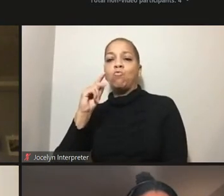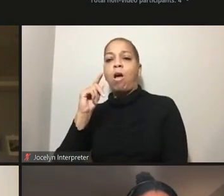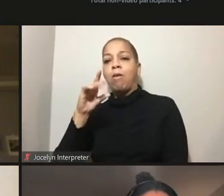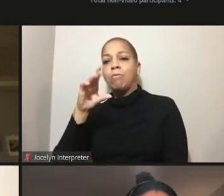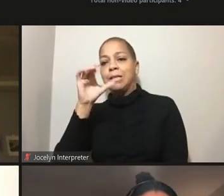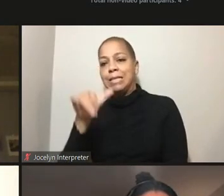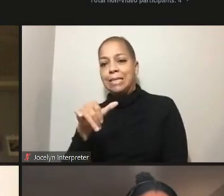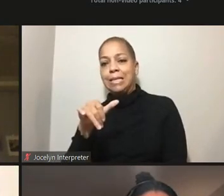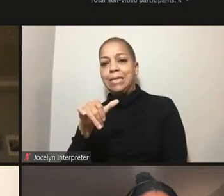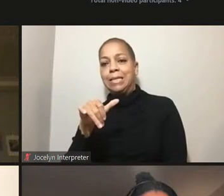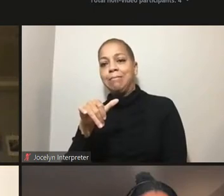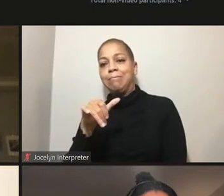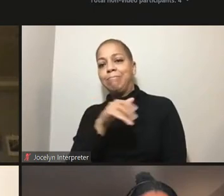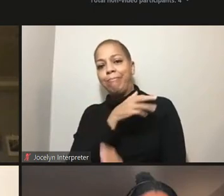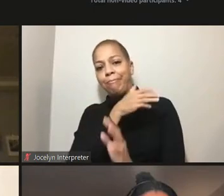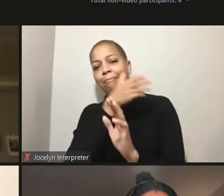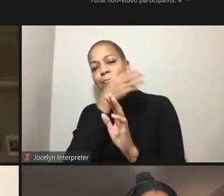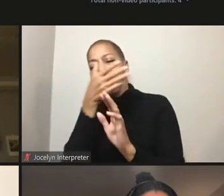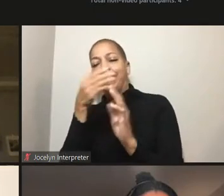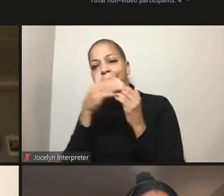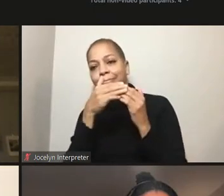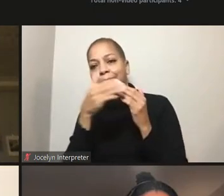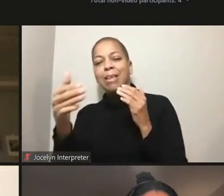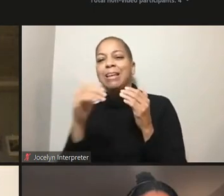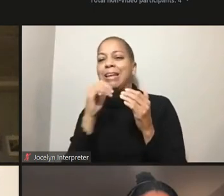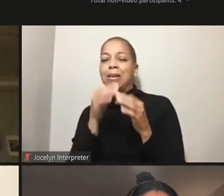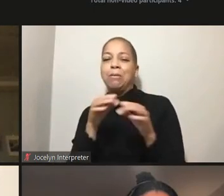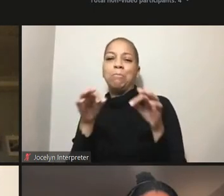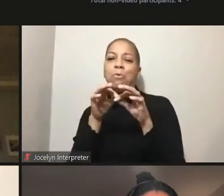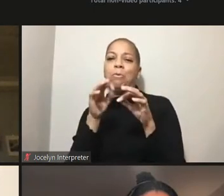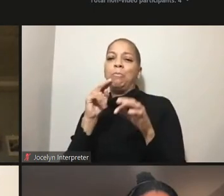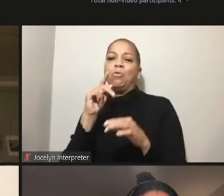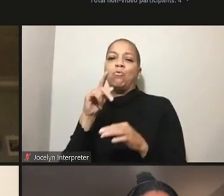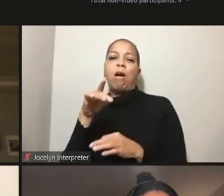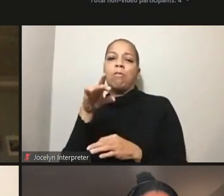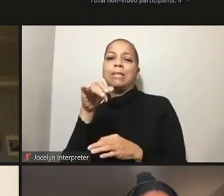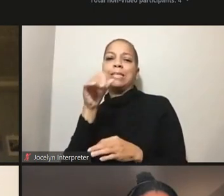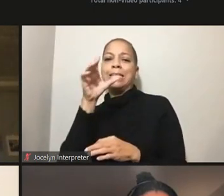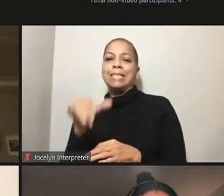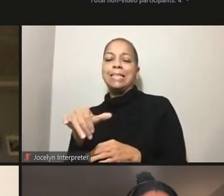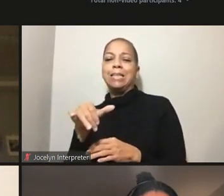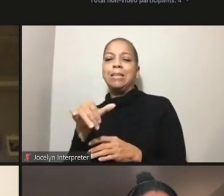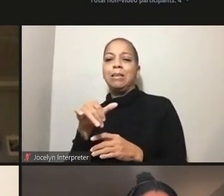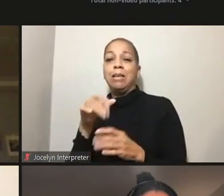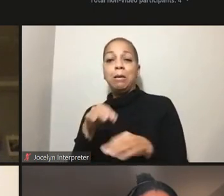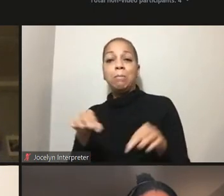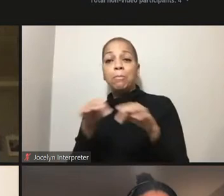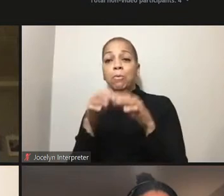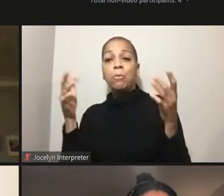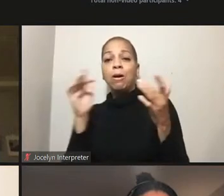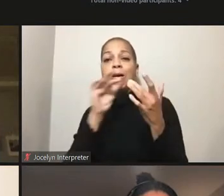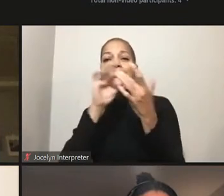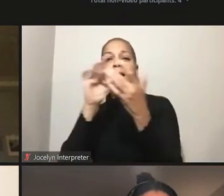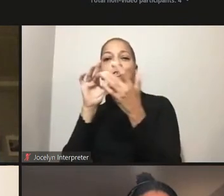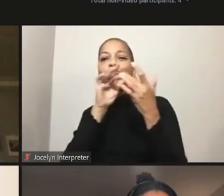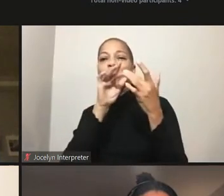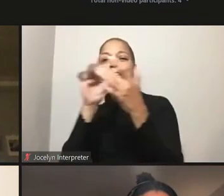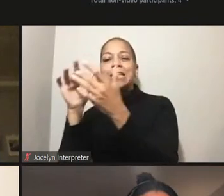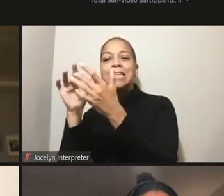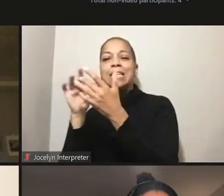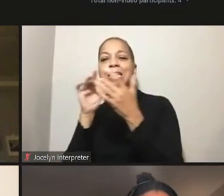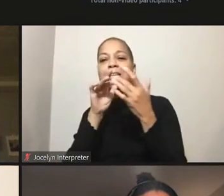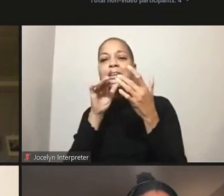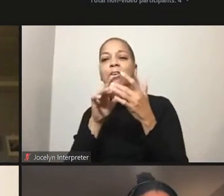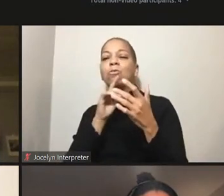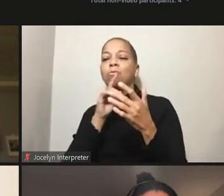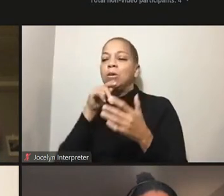that. It's not what's important to me. What's important to me is this sort of, again, the outreach and really being as